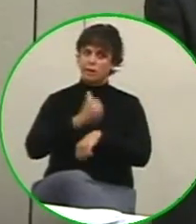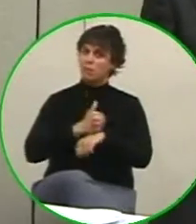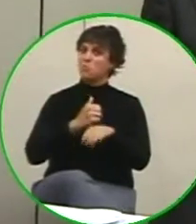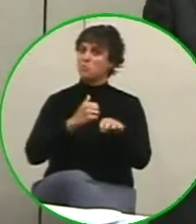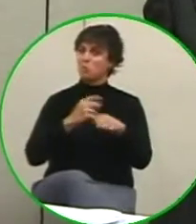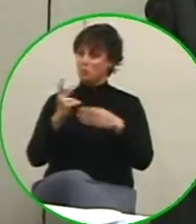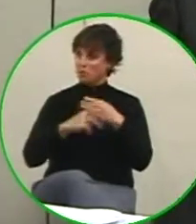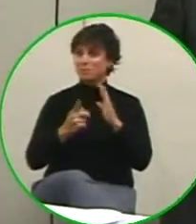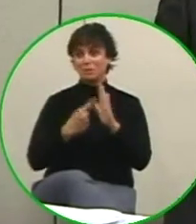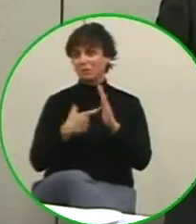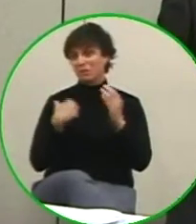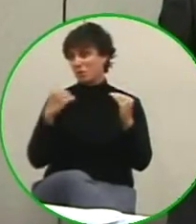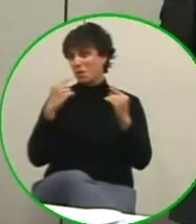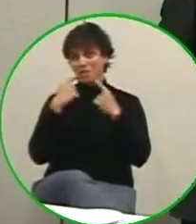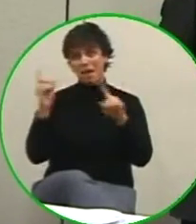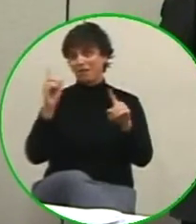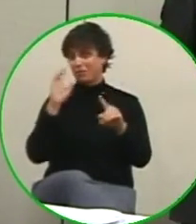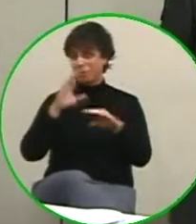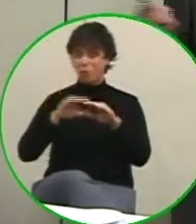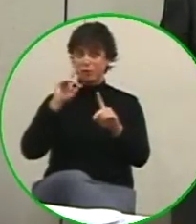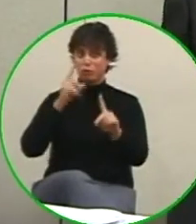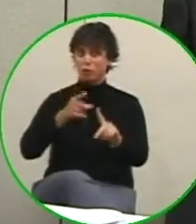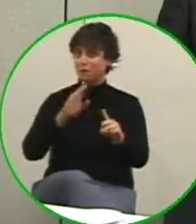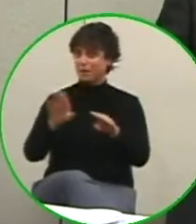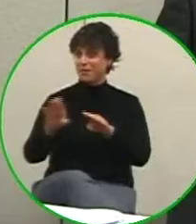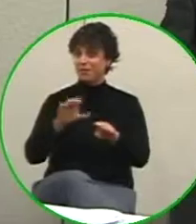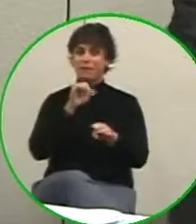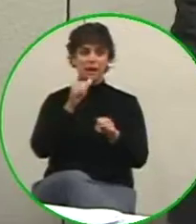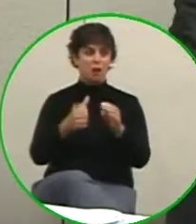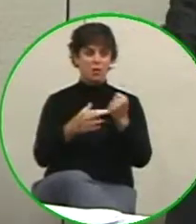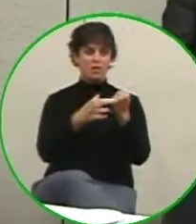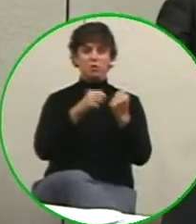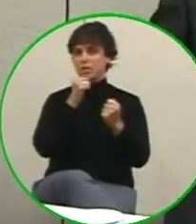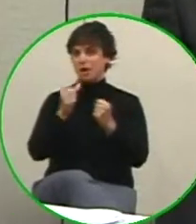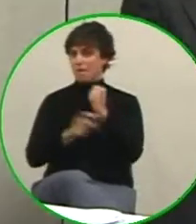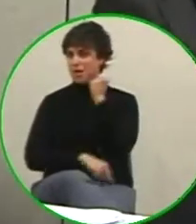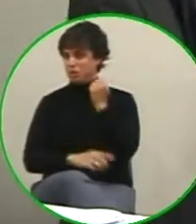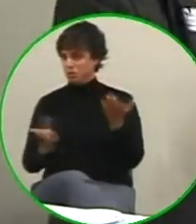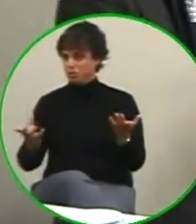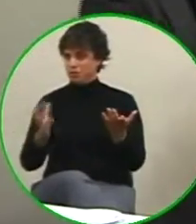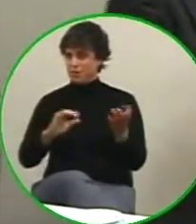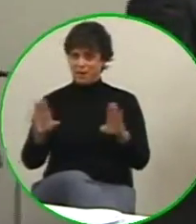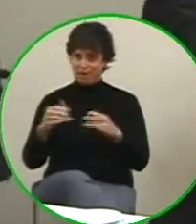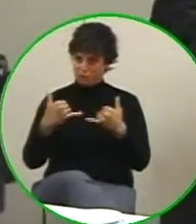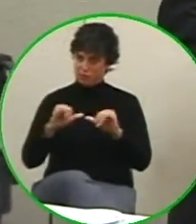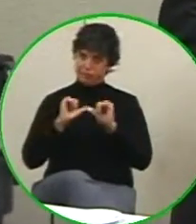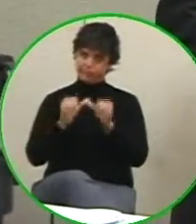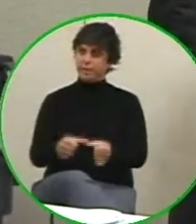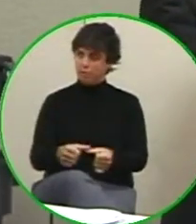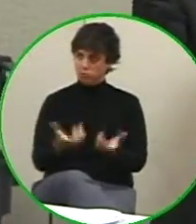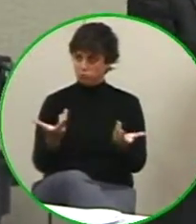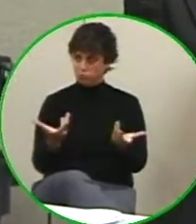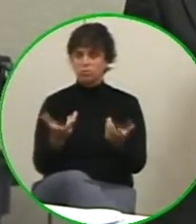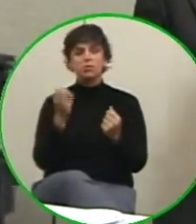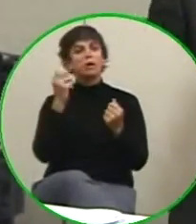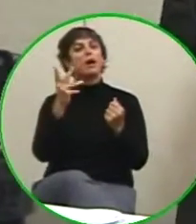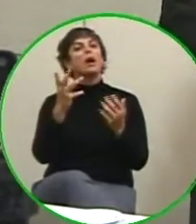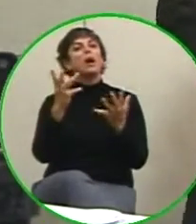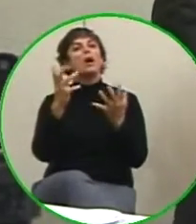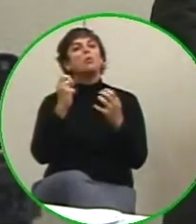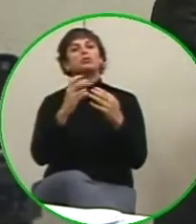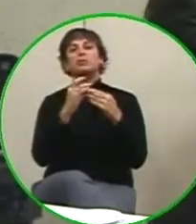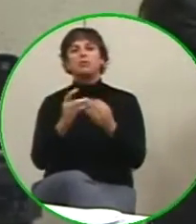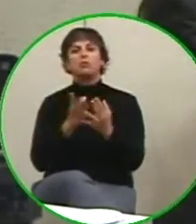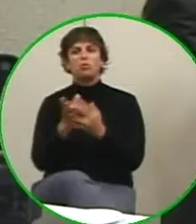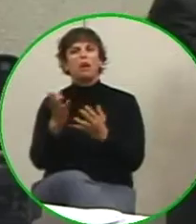sometimes have no effect on the target behavior. Wasn't a reinforcer or a punisher, it just continues on. Okay, I want to lead you through this